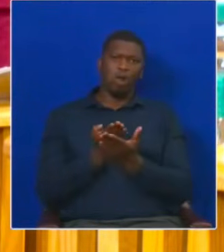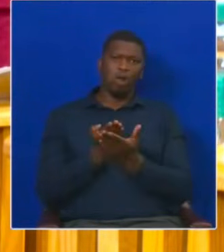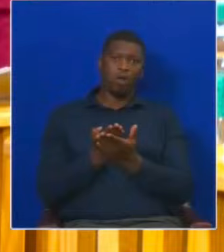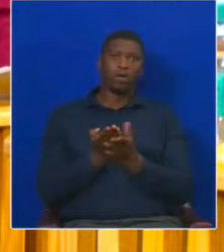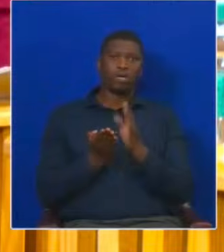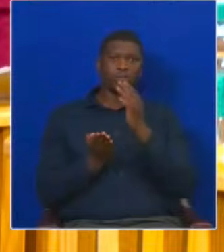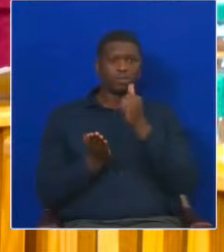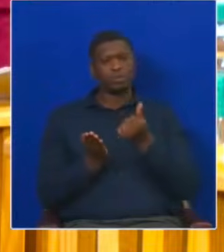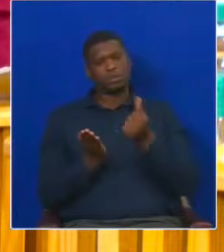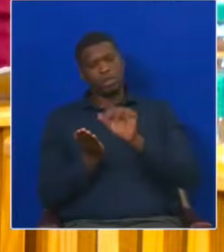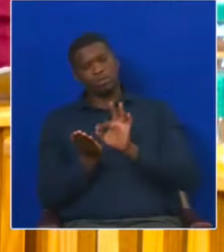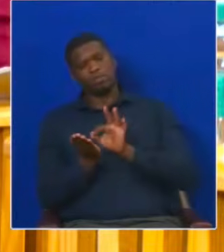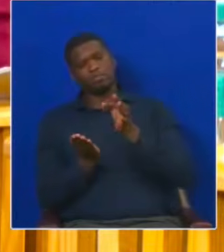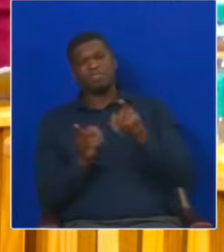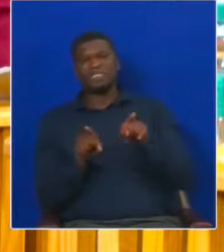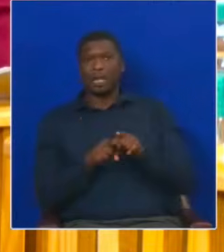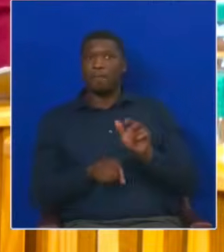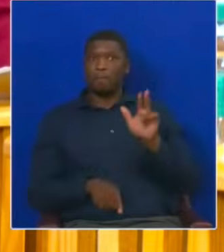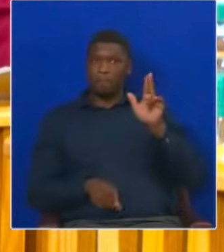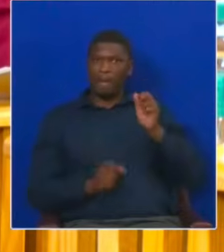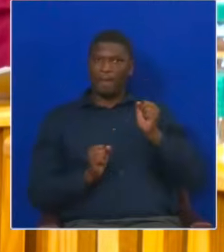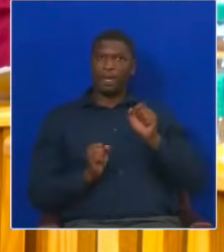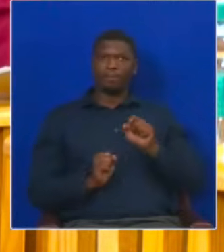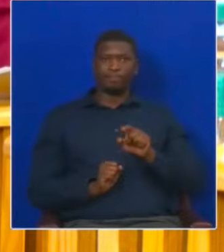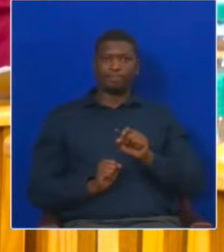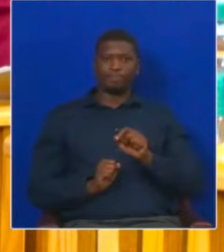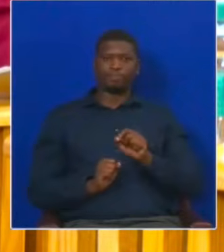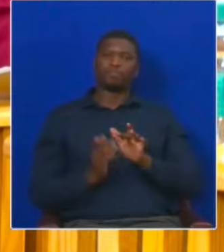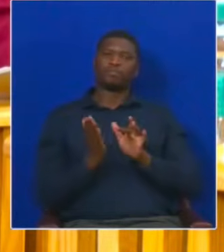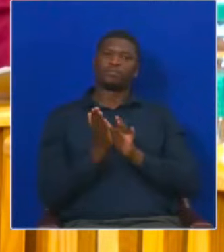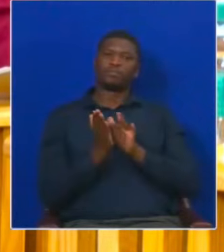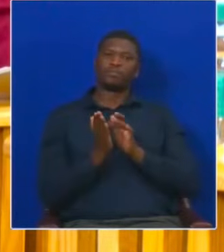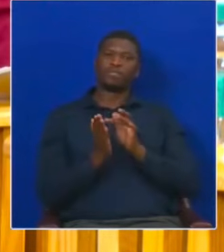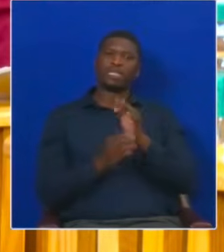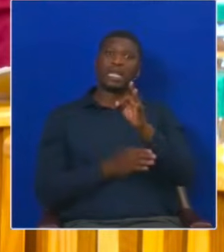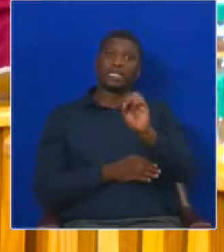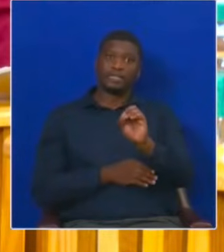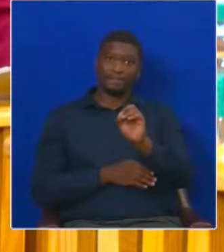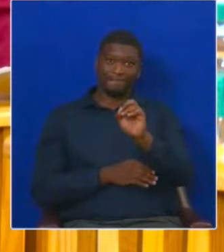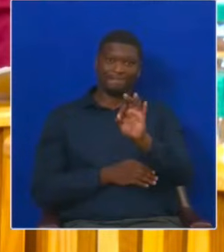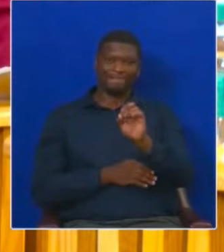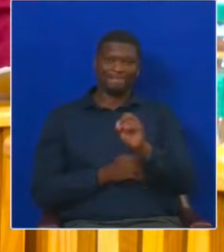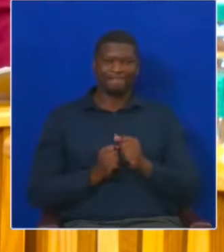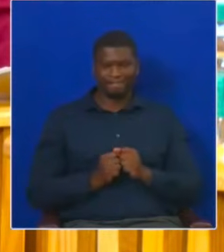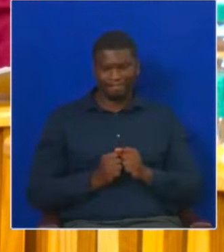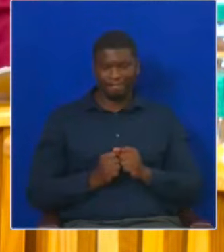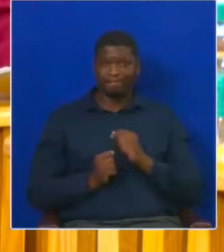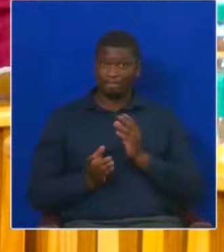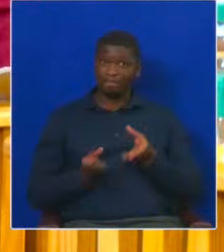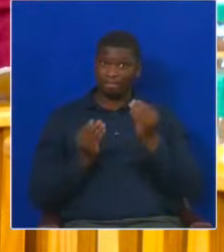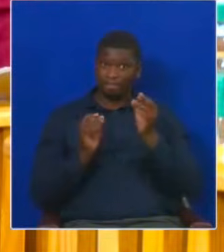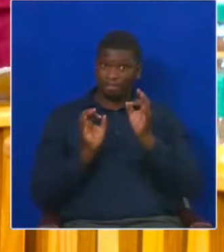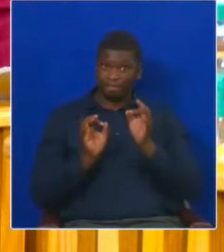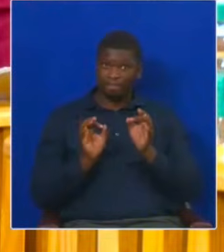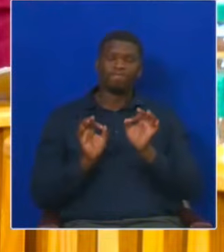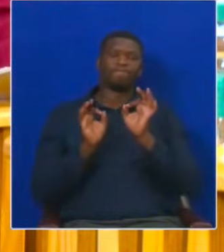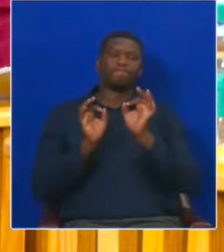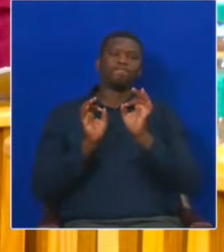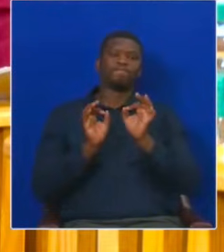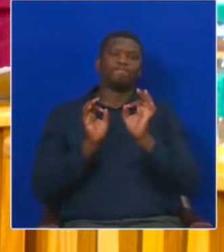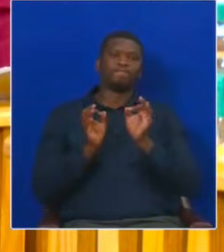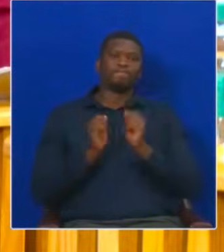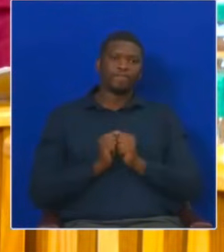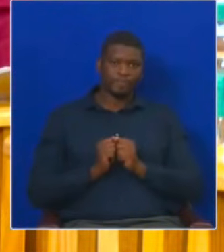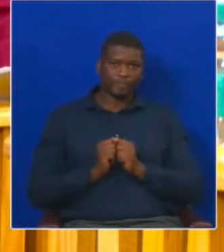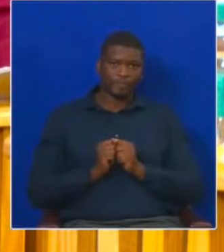affidavit, page 13. Thank you. I am there. Thank you. We have redacted,